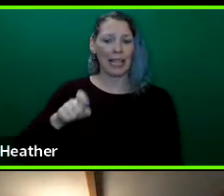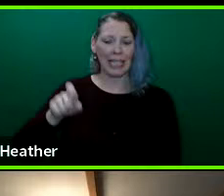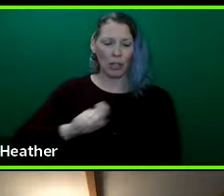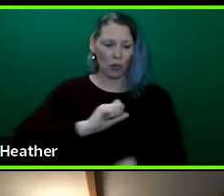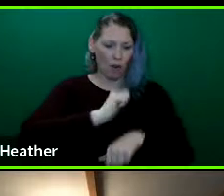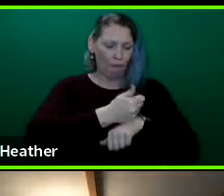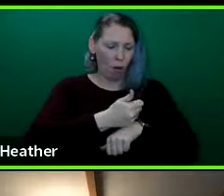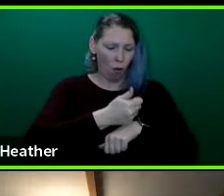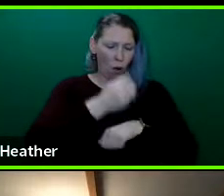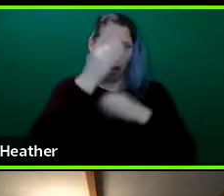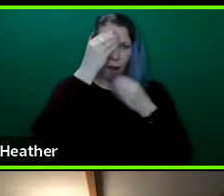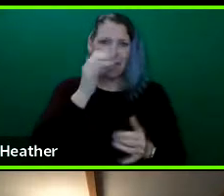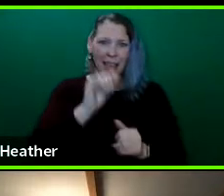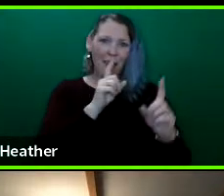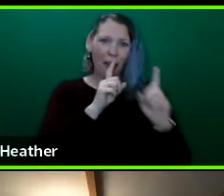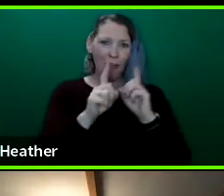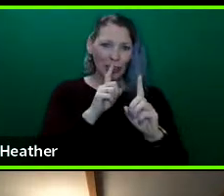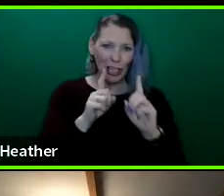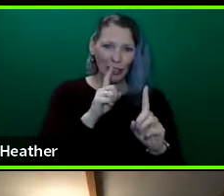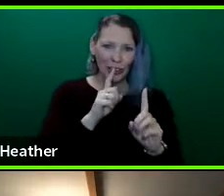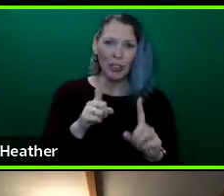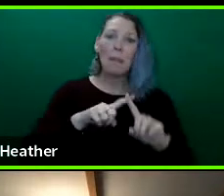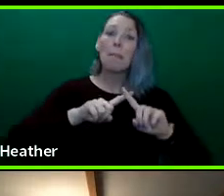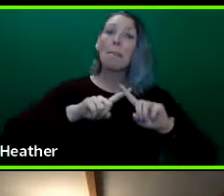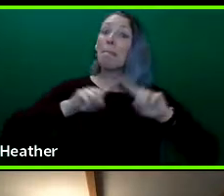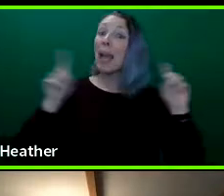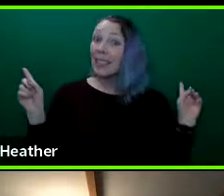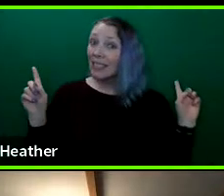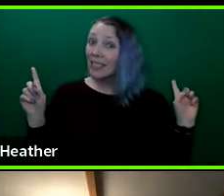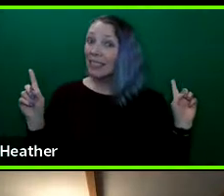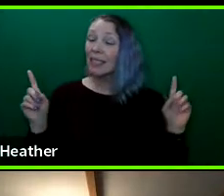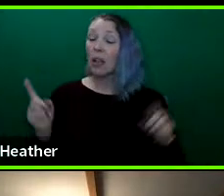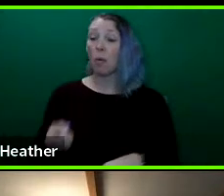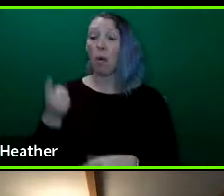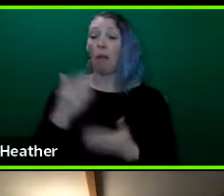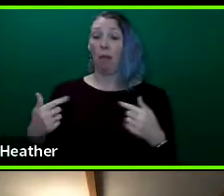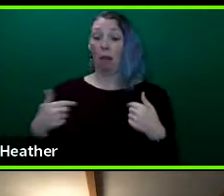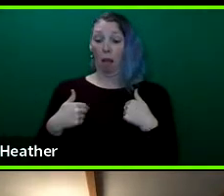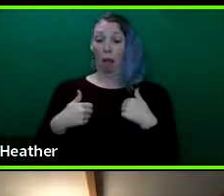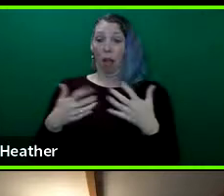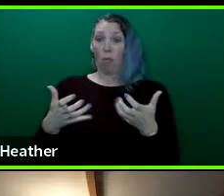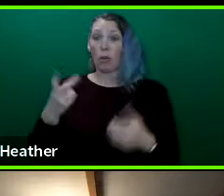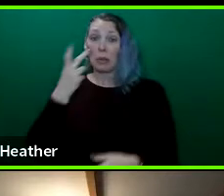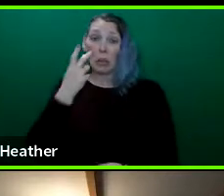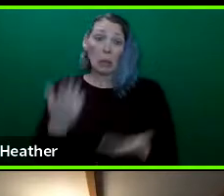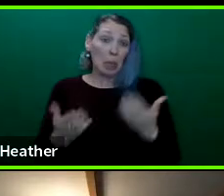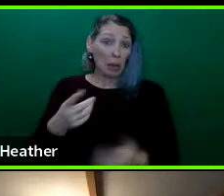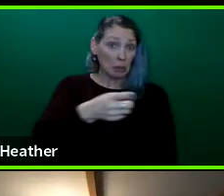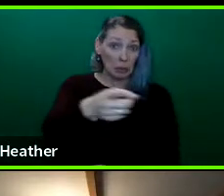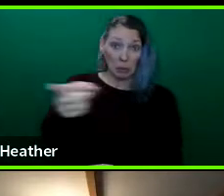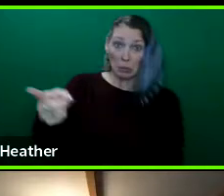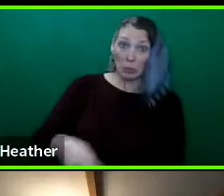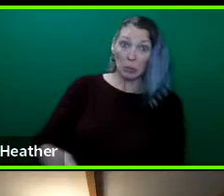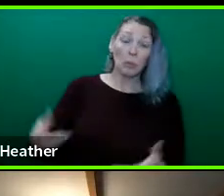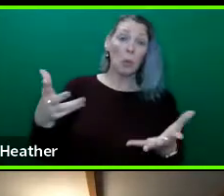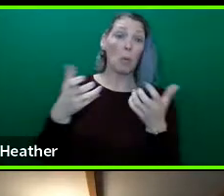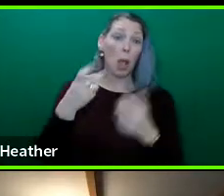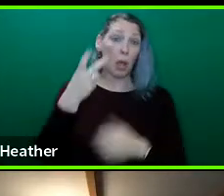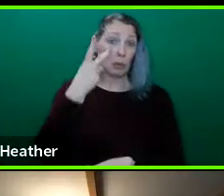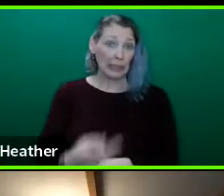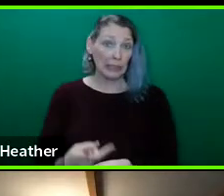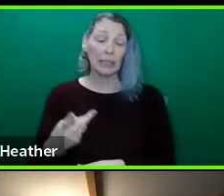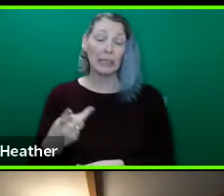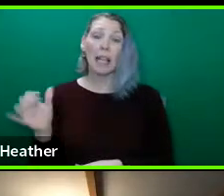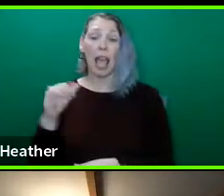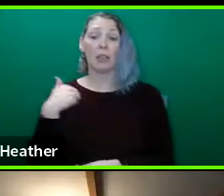the conversation we need to have. But one of the things I'll want to see, and maybe some of my colleagues on the executive steering group will want to see